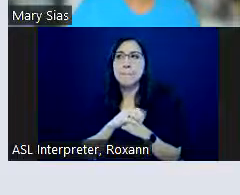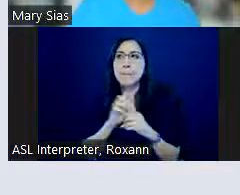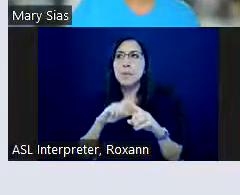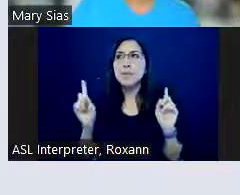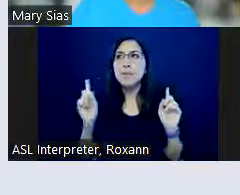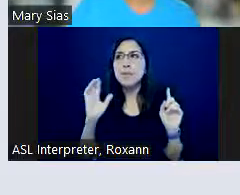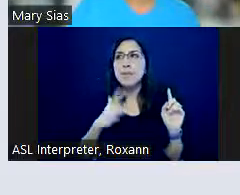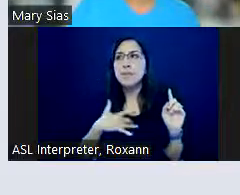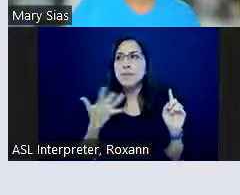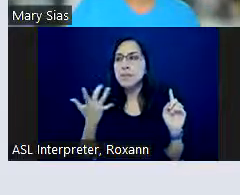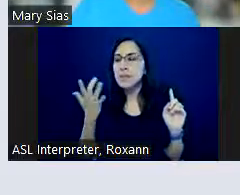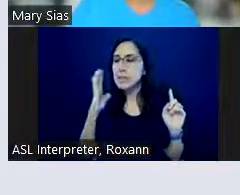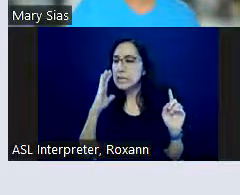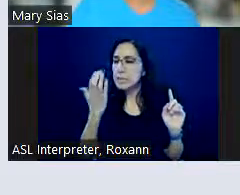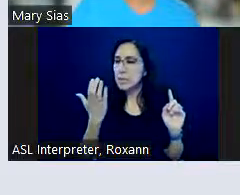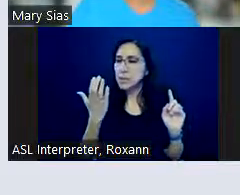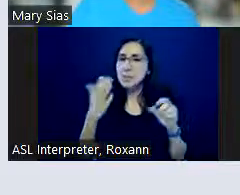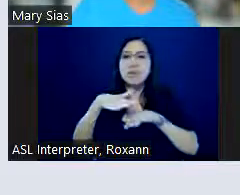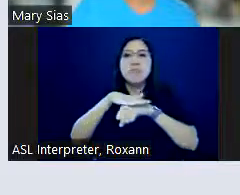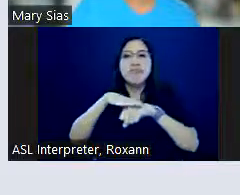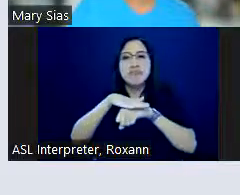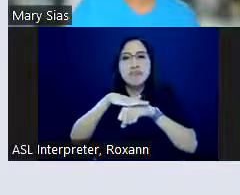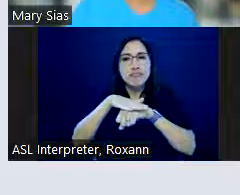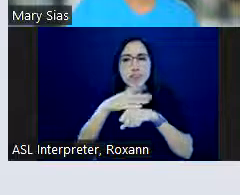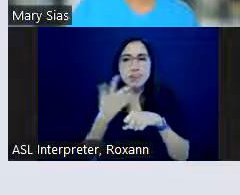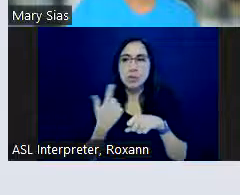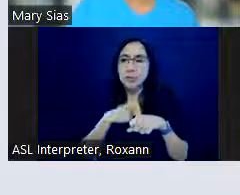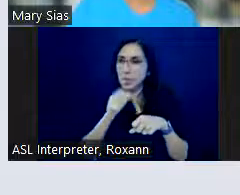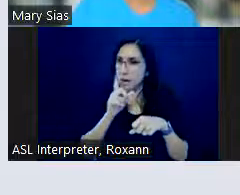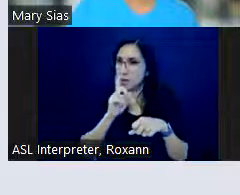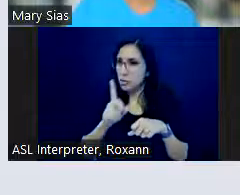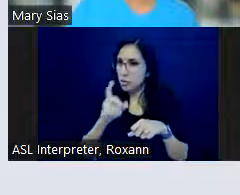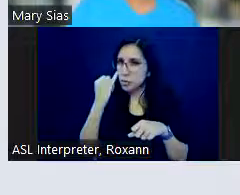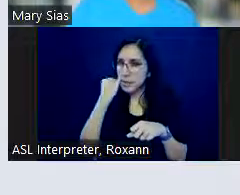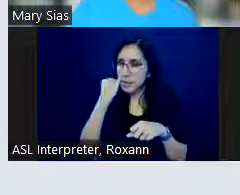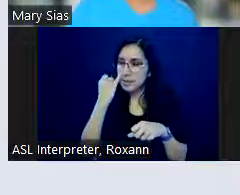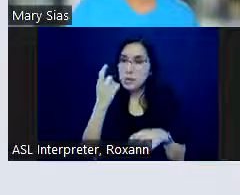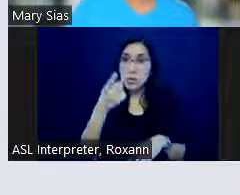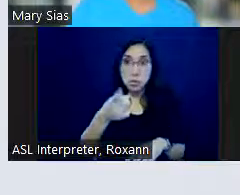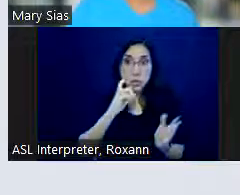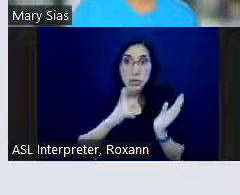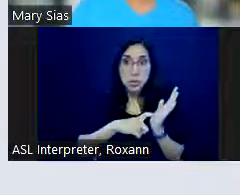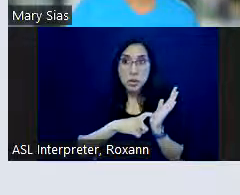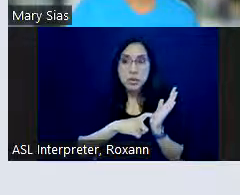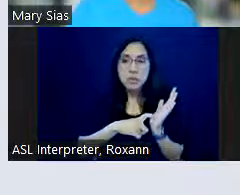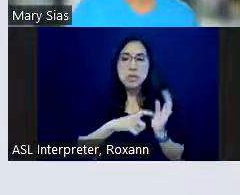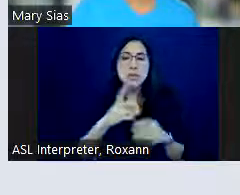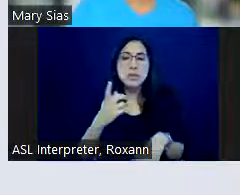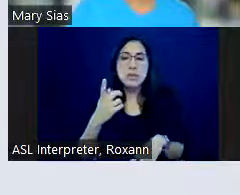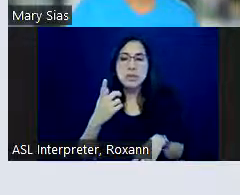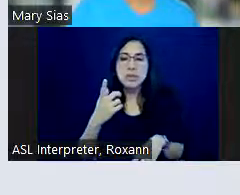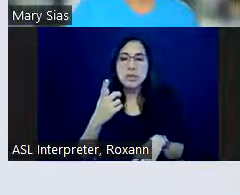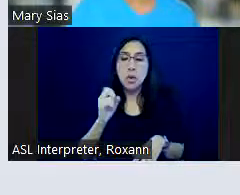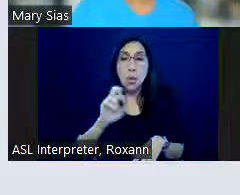sort of on face value. So I'm not sure if that's something that you've seen, and how would you suggest that